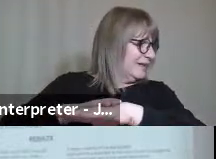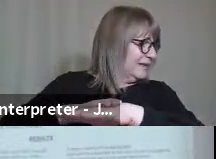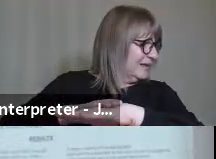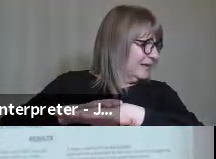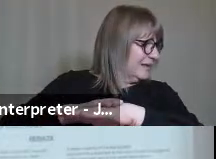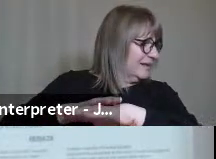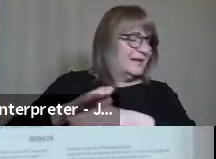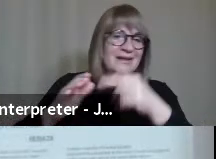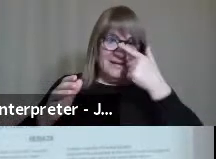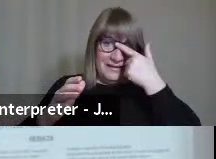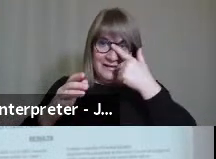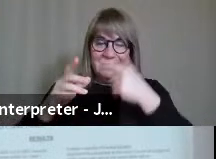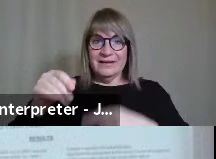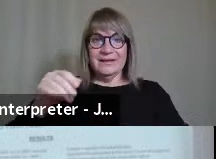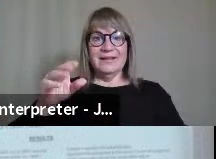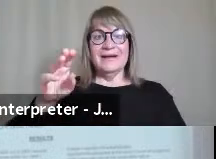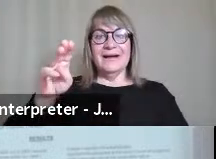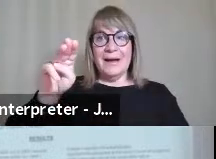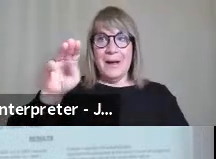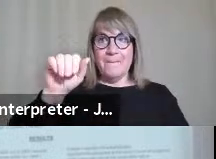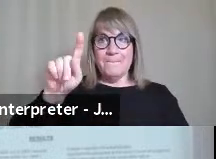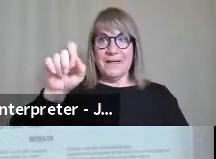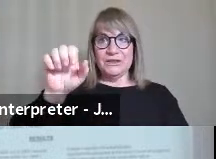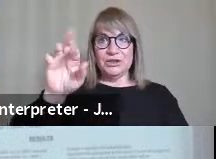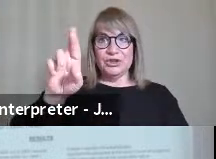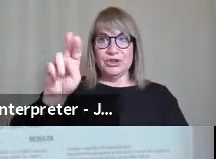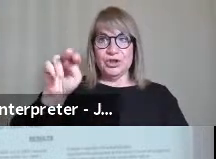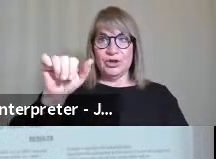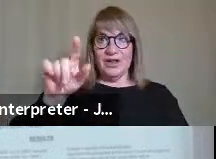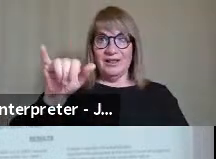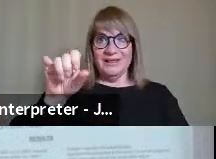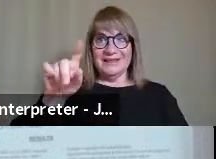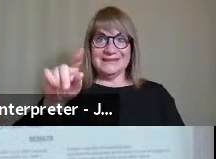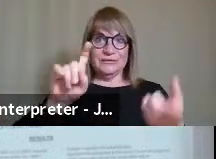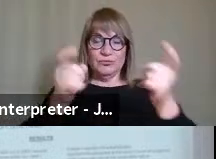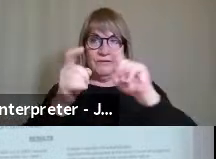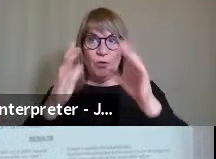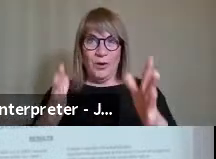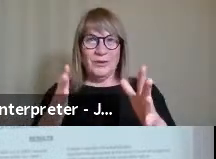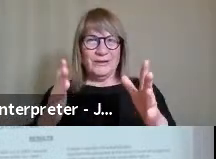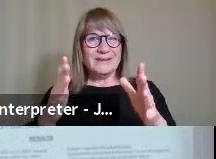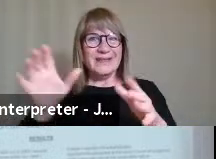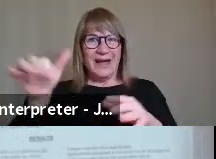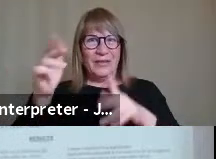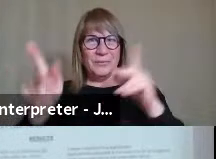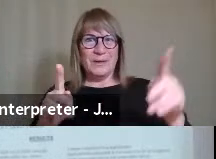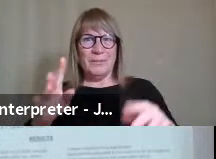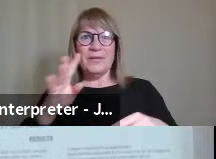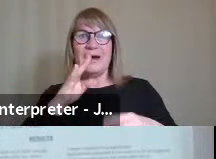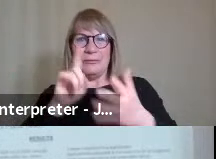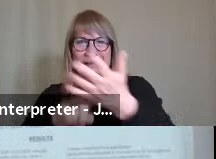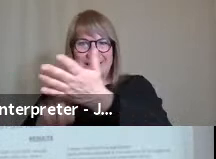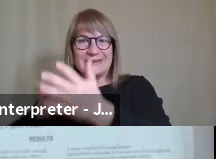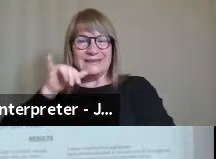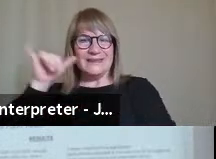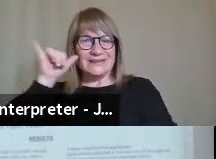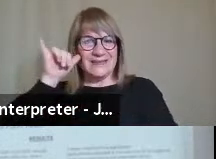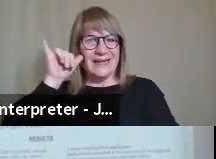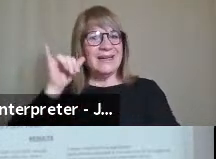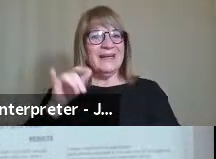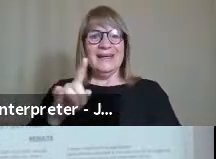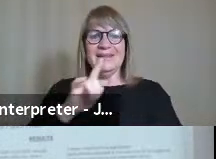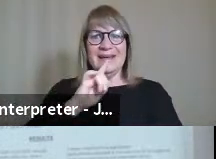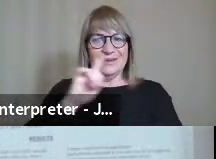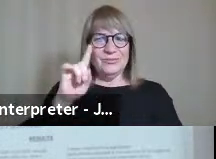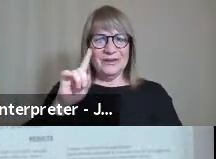the maternalist reformers and folks that everyone talked about yesterday um could ultimately perpetuate a lot of